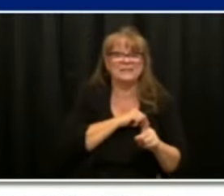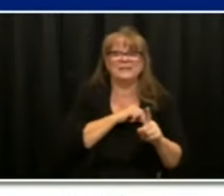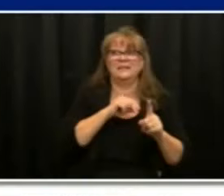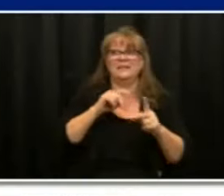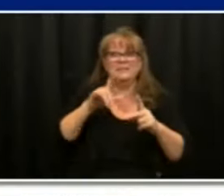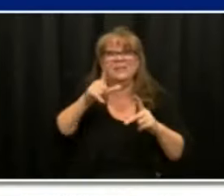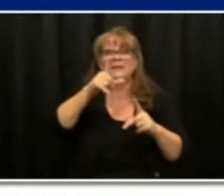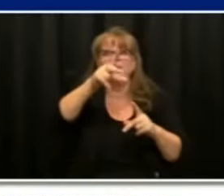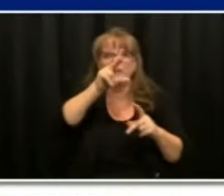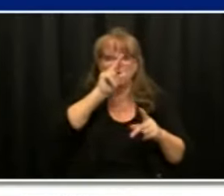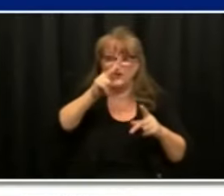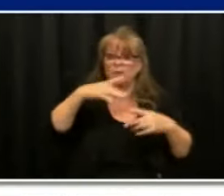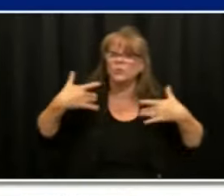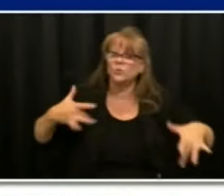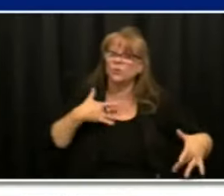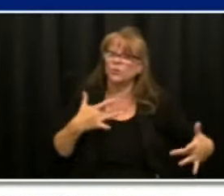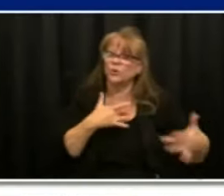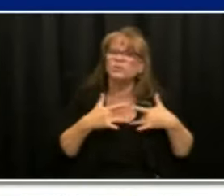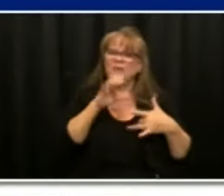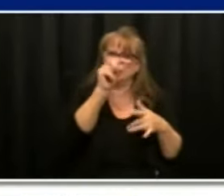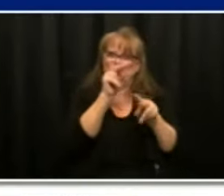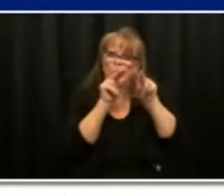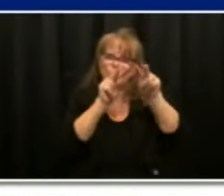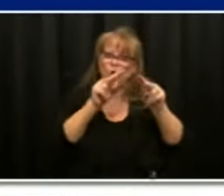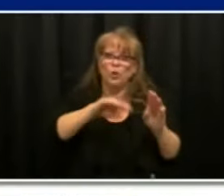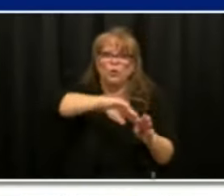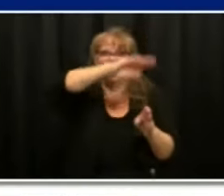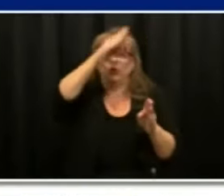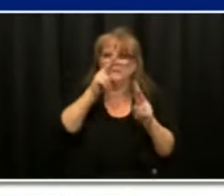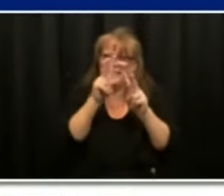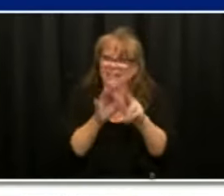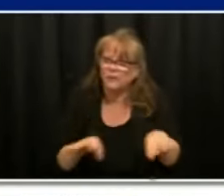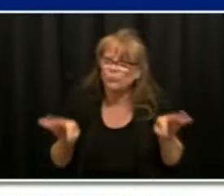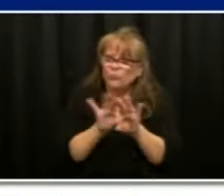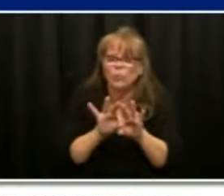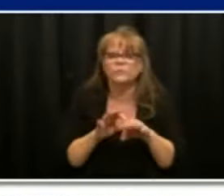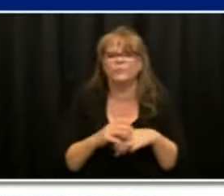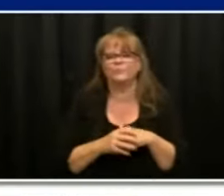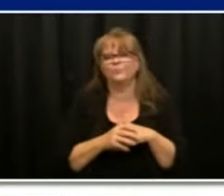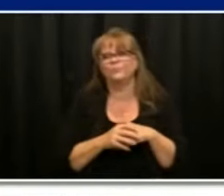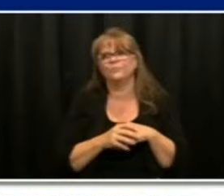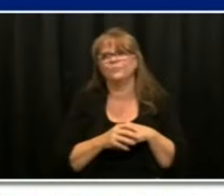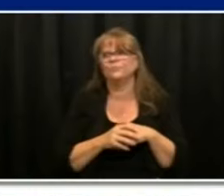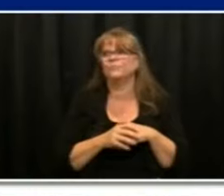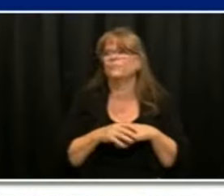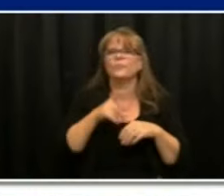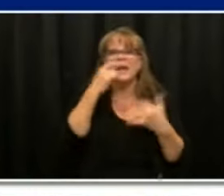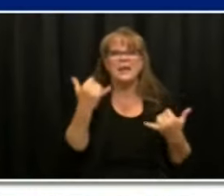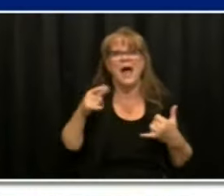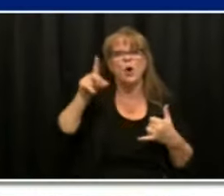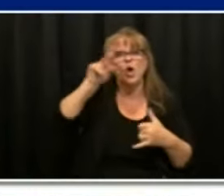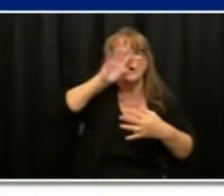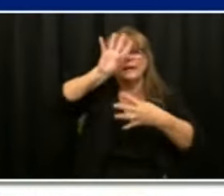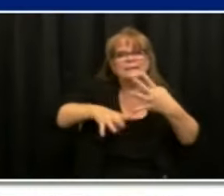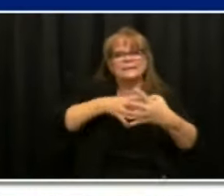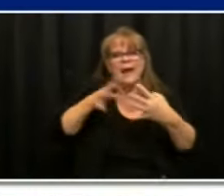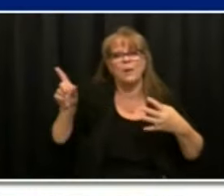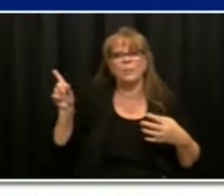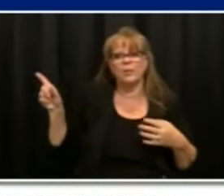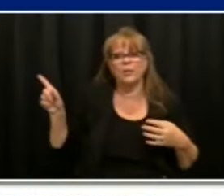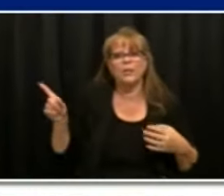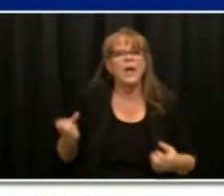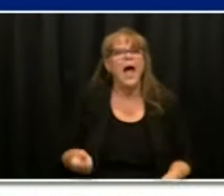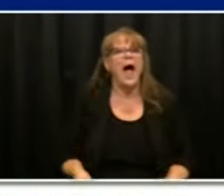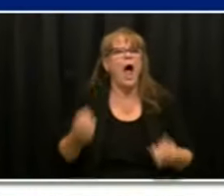This last slide puts numbers to it and shows you the projected cases, ICU bed needs, and deaths that occur in the various